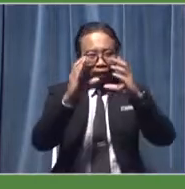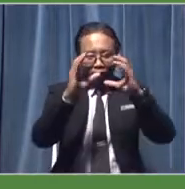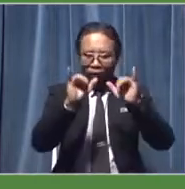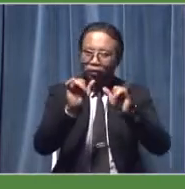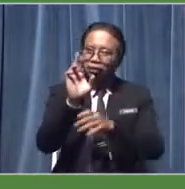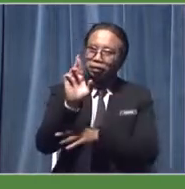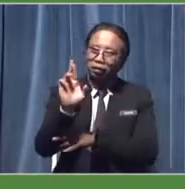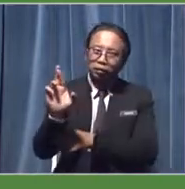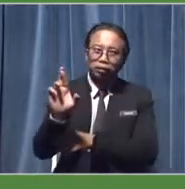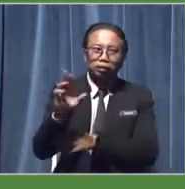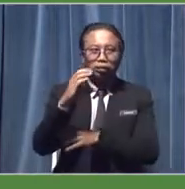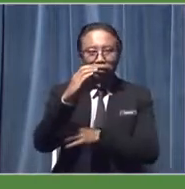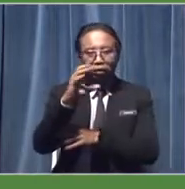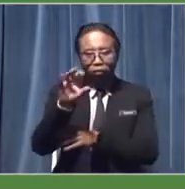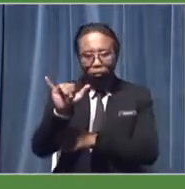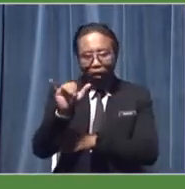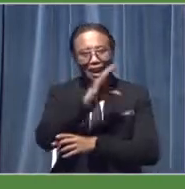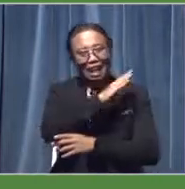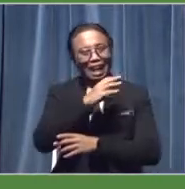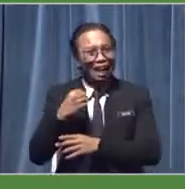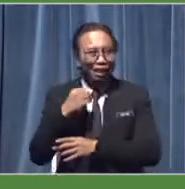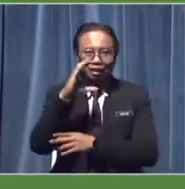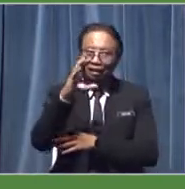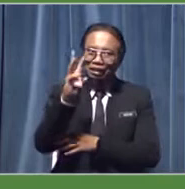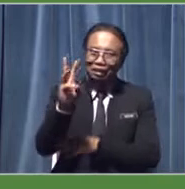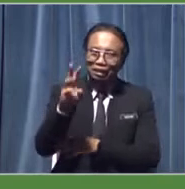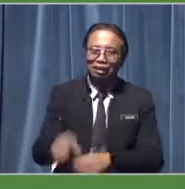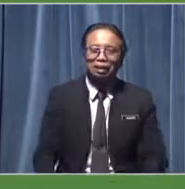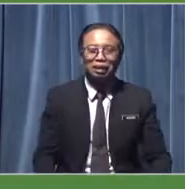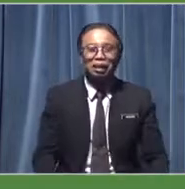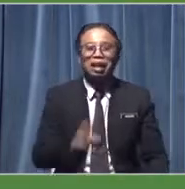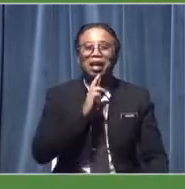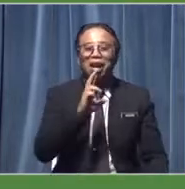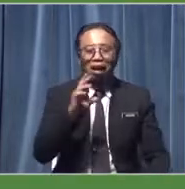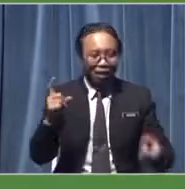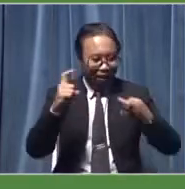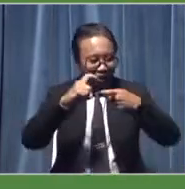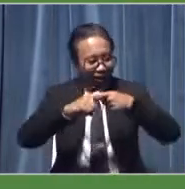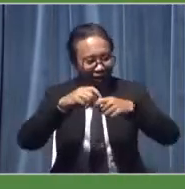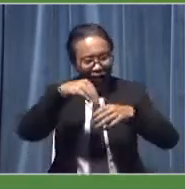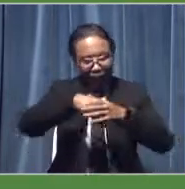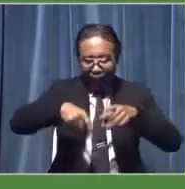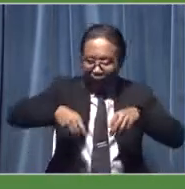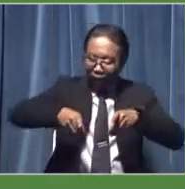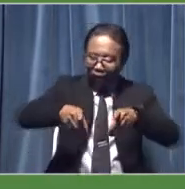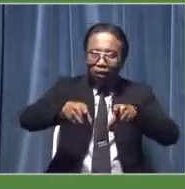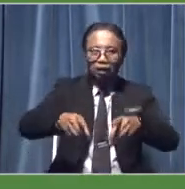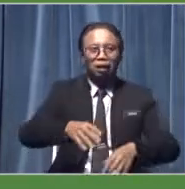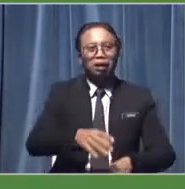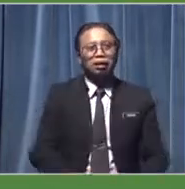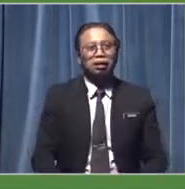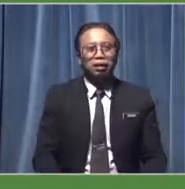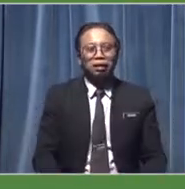Capacitors Cy and C6 are connected in parallel,